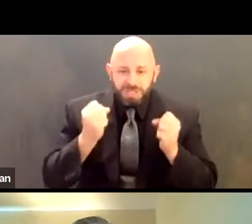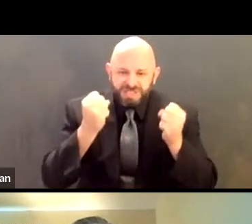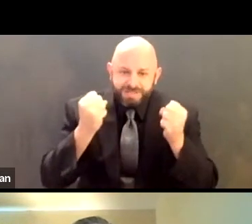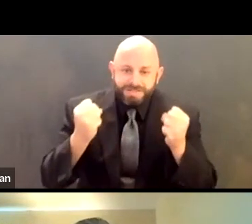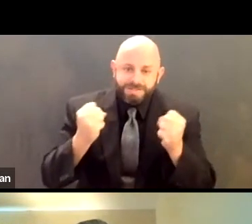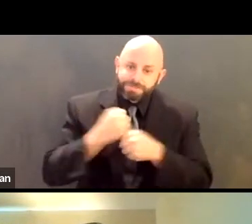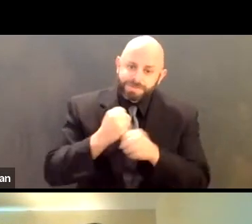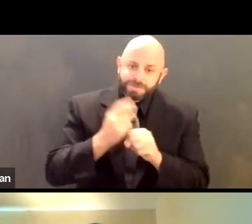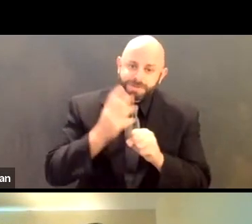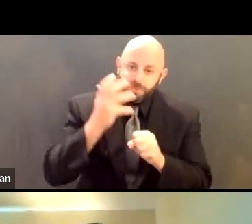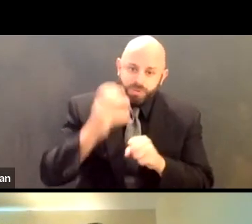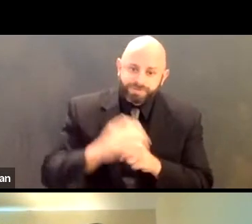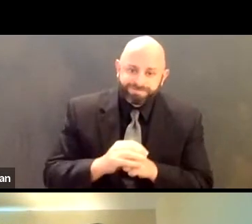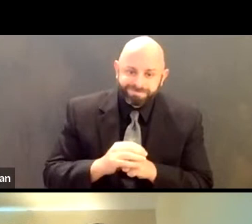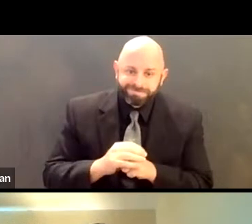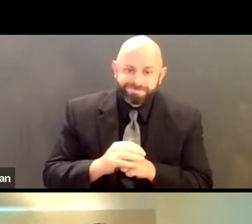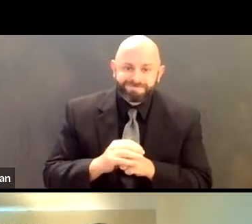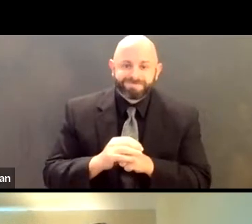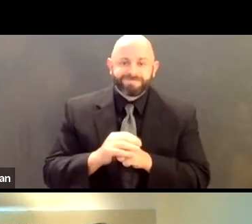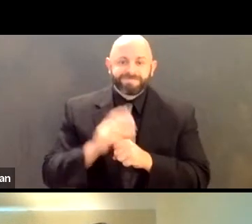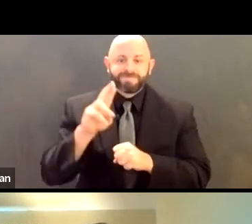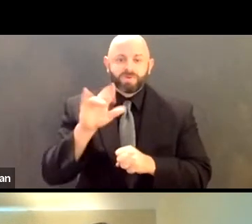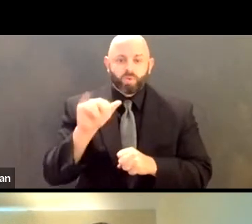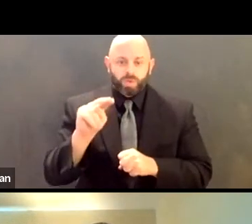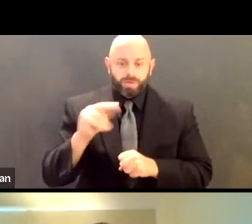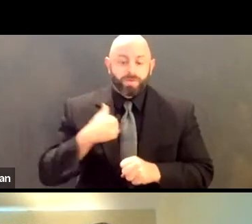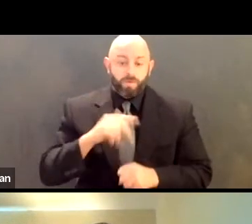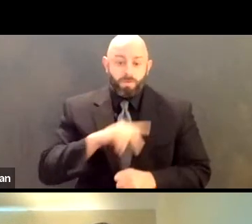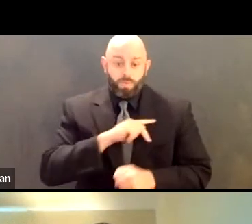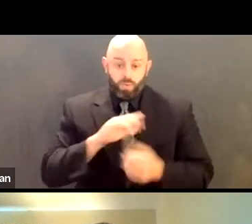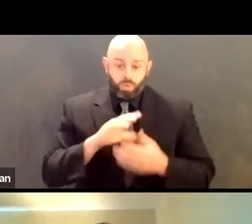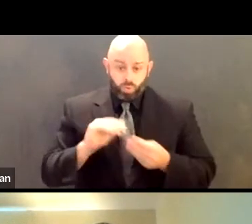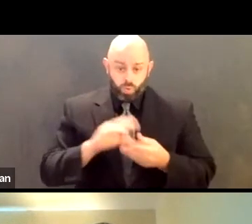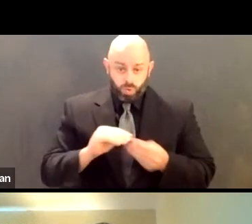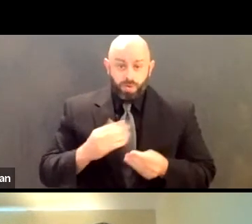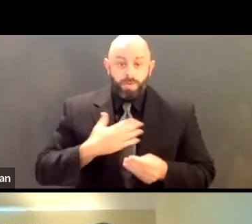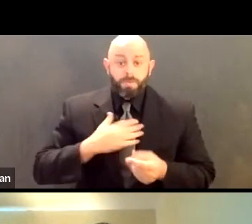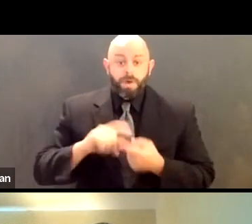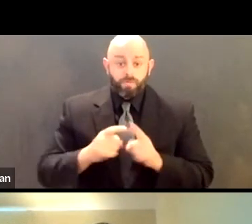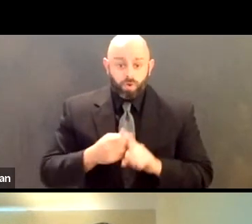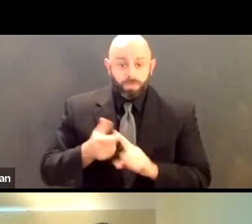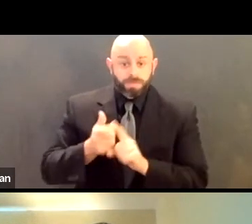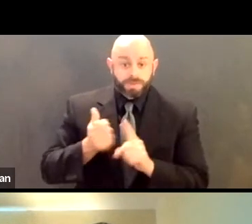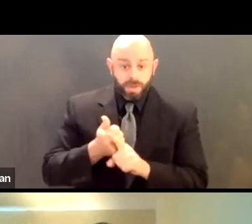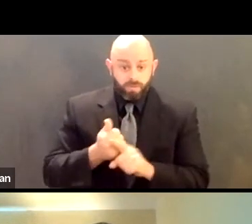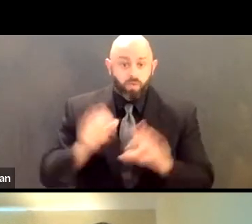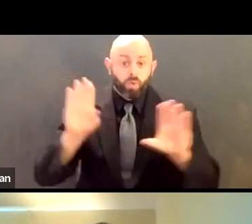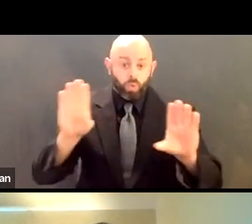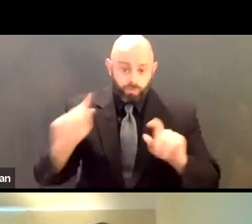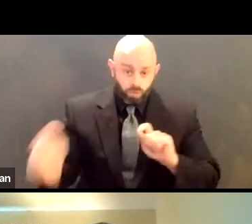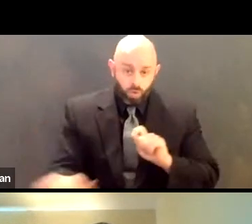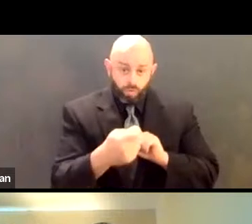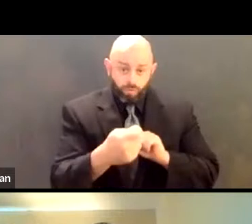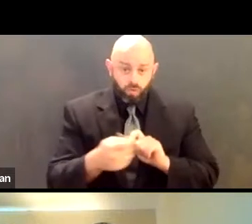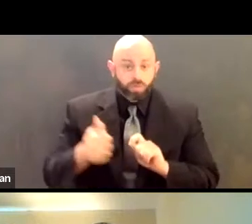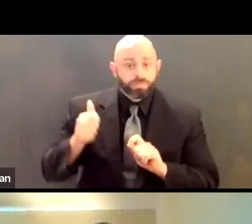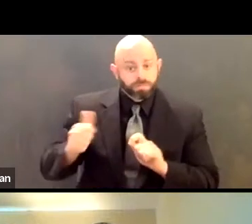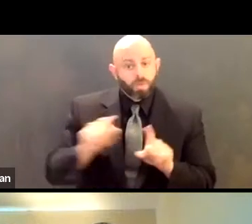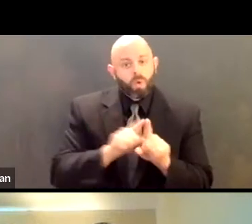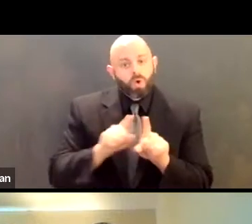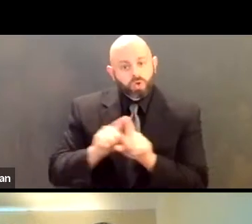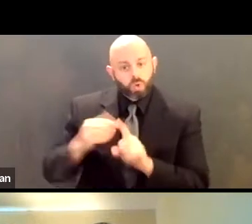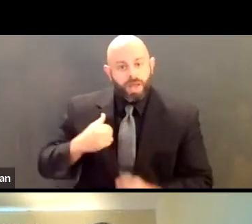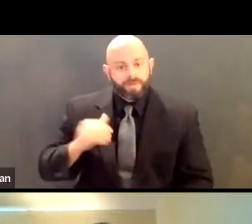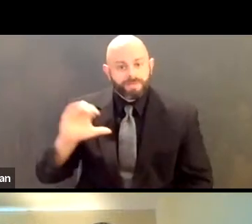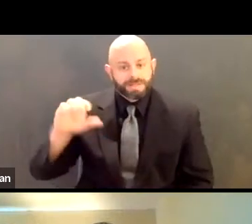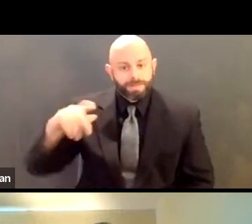certainly a huge thing. Just a personal anecdote. I have a friend of mine who is really a tremendous golfer, and he has cerebral palsy and can